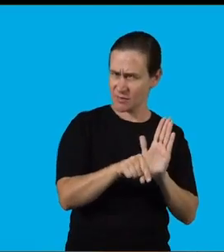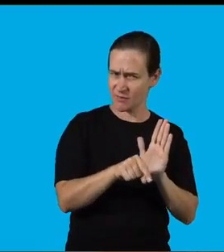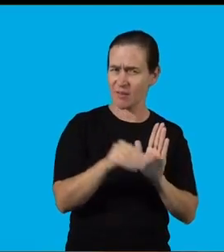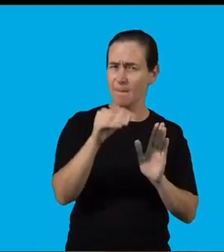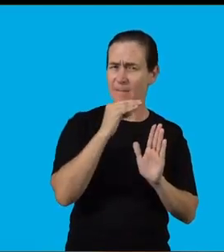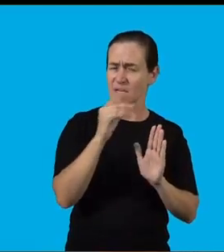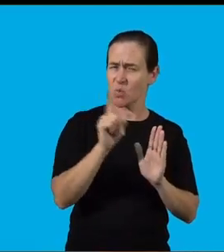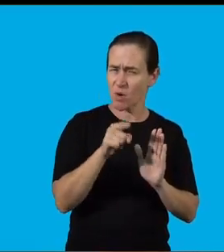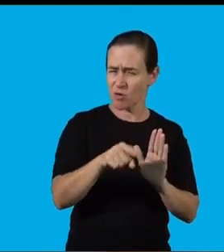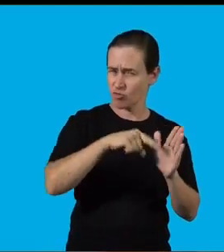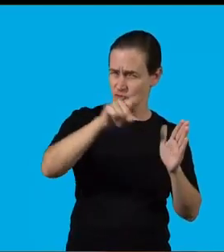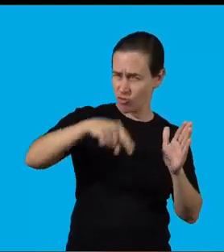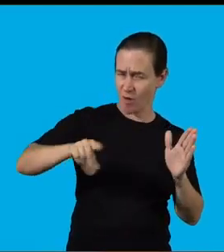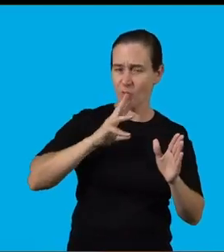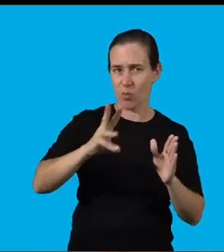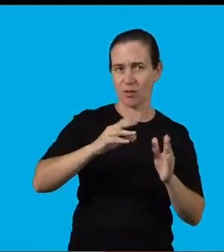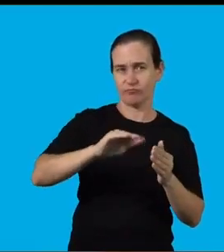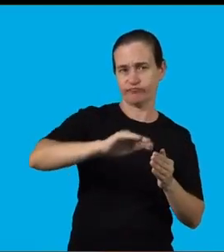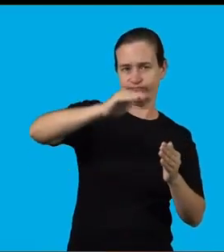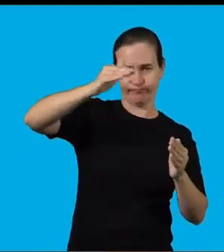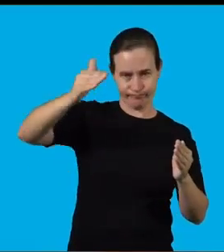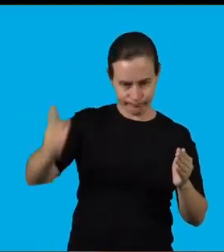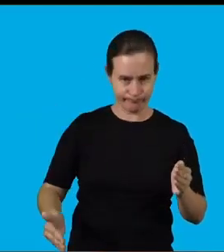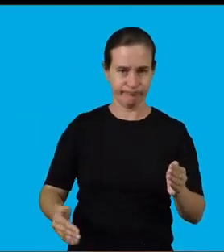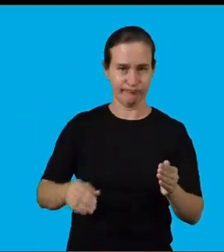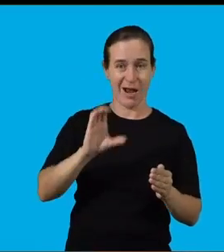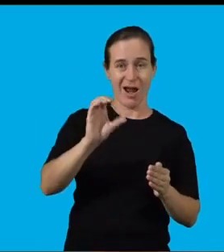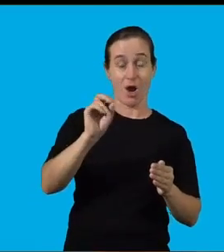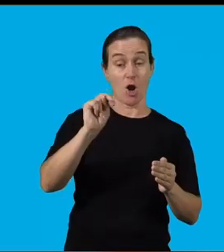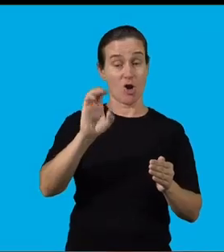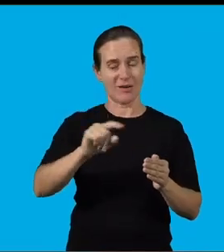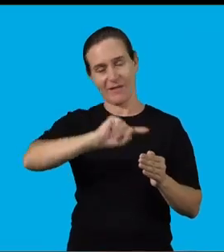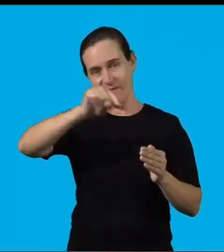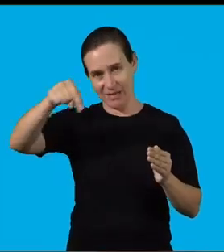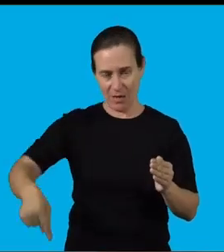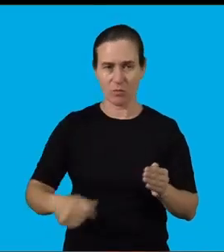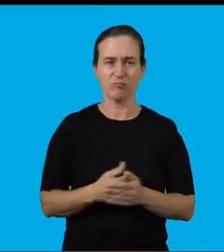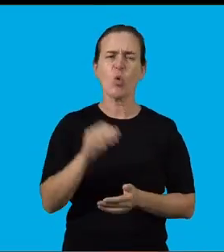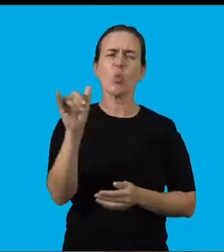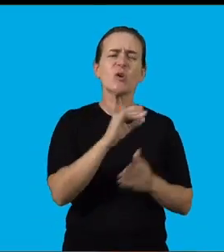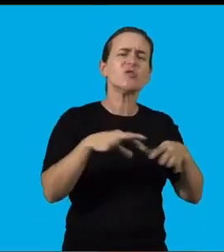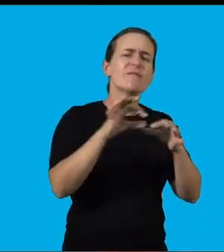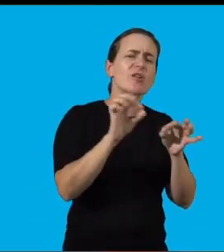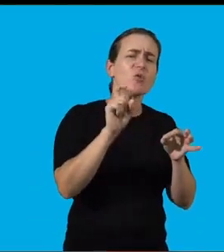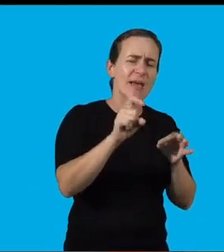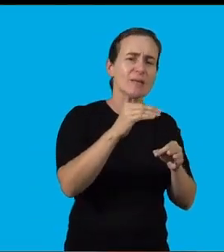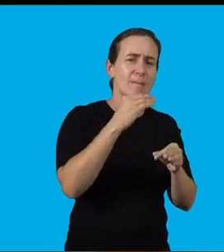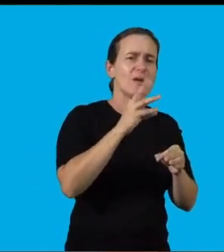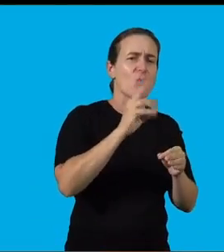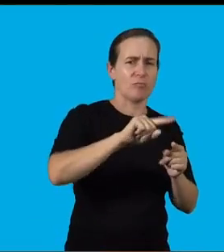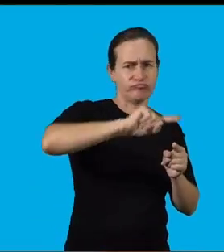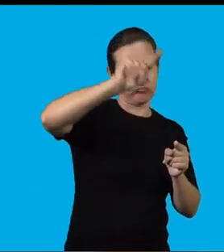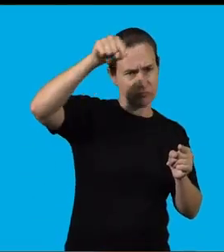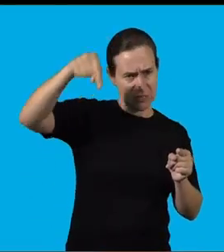negative, then you have a graph that's concave down. So for which values of x will g be concave down? So remember